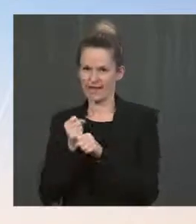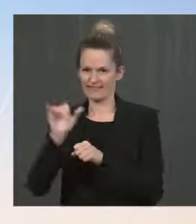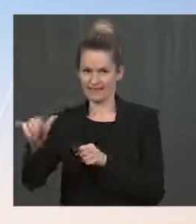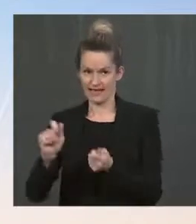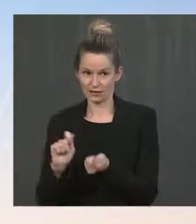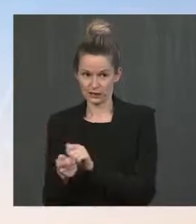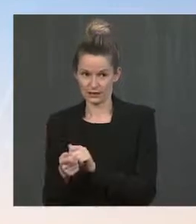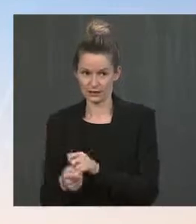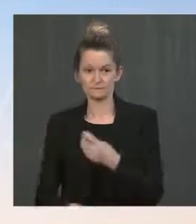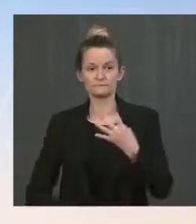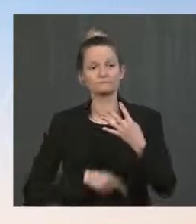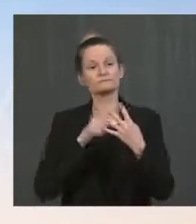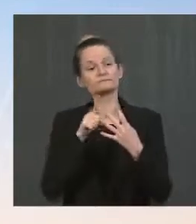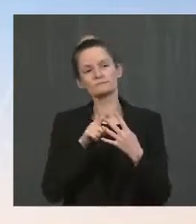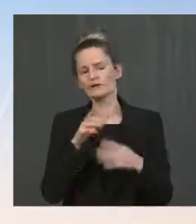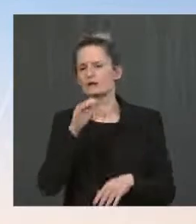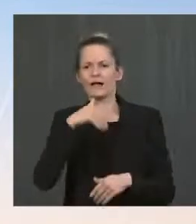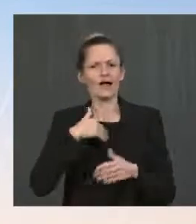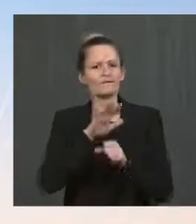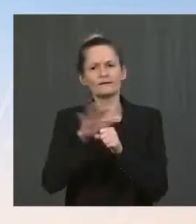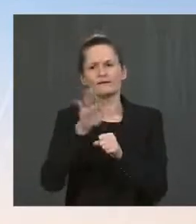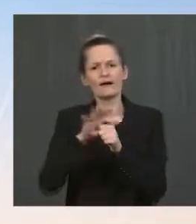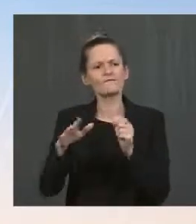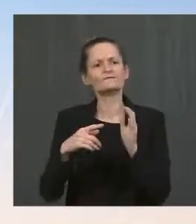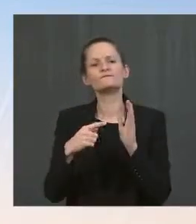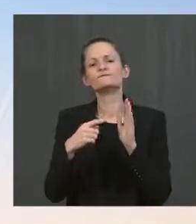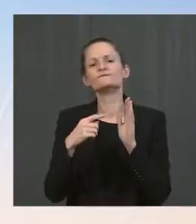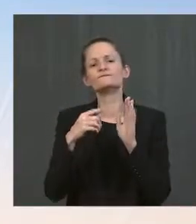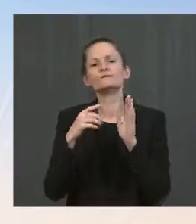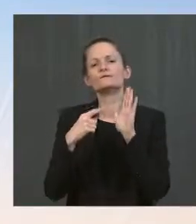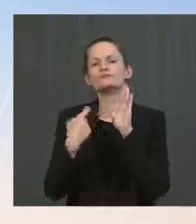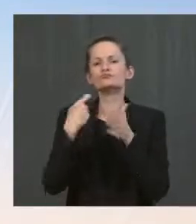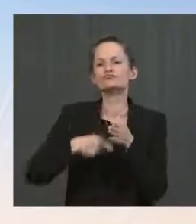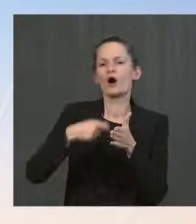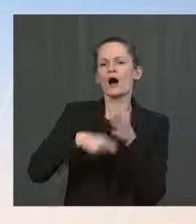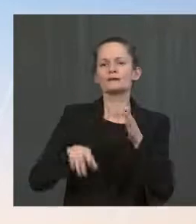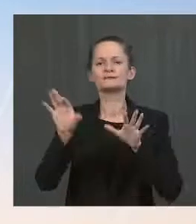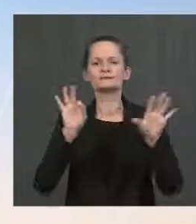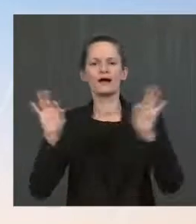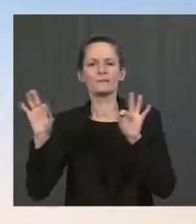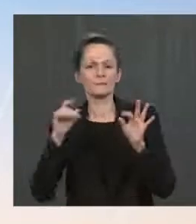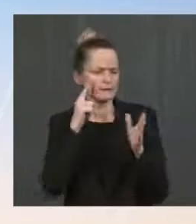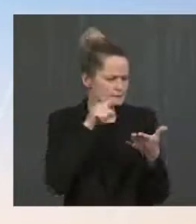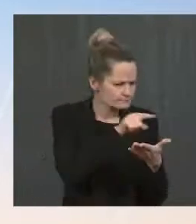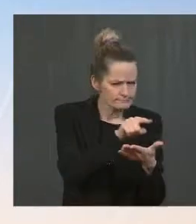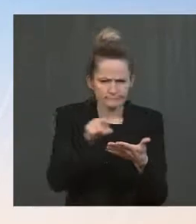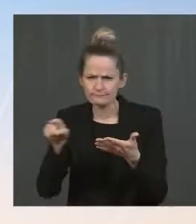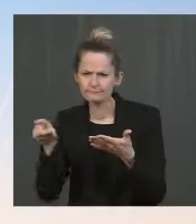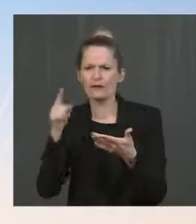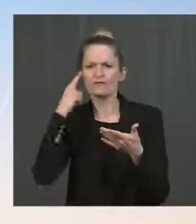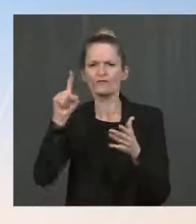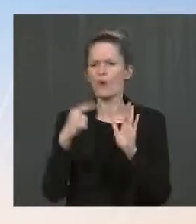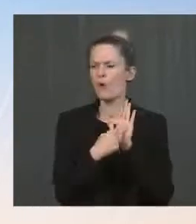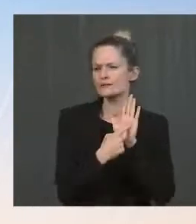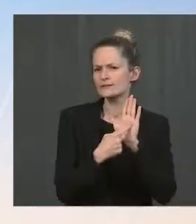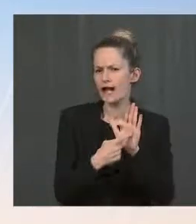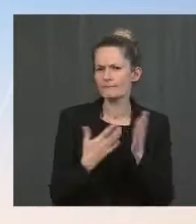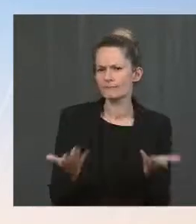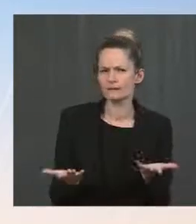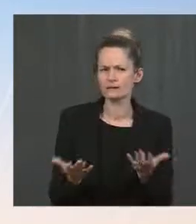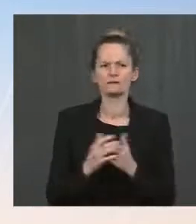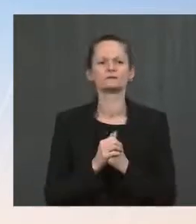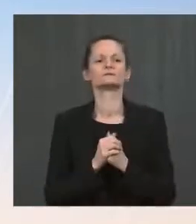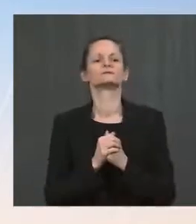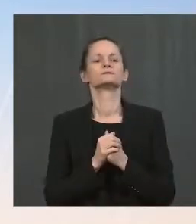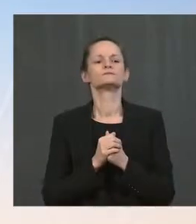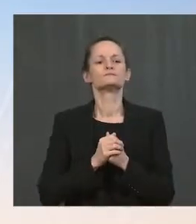discovery in the market. Because there is such consolidation, there is very little cash transaction that takes place in this market, and so it's very difficult to